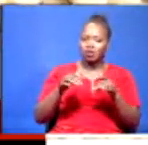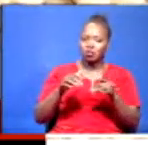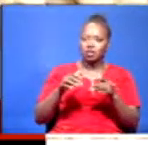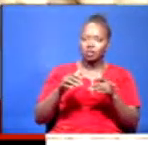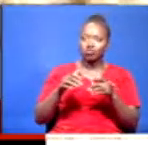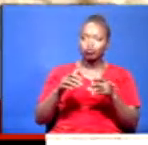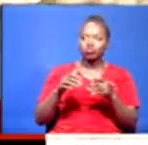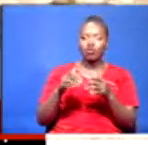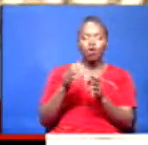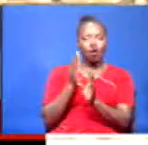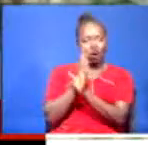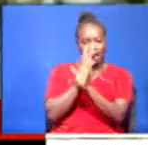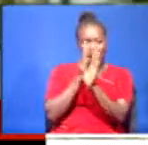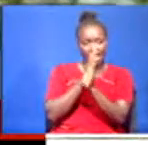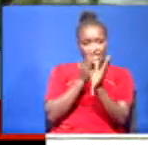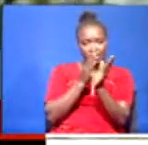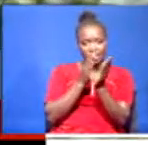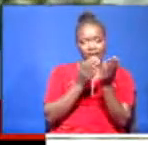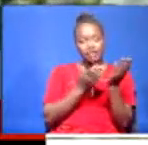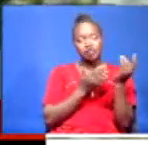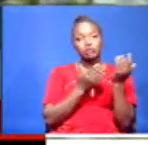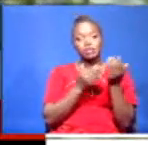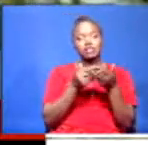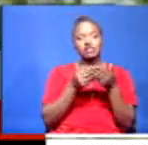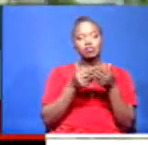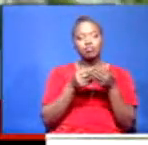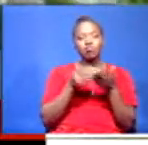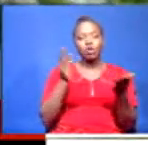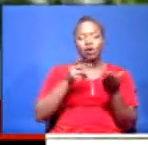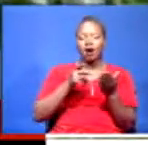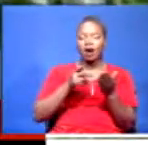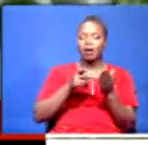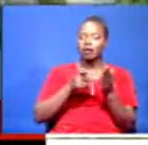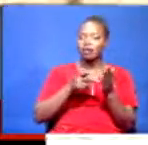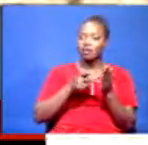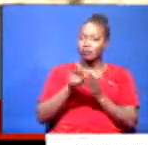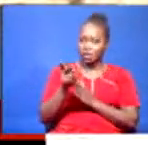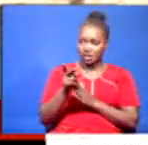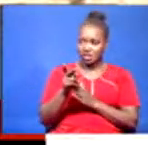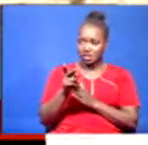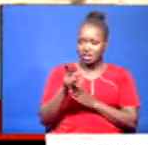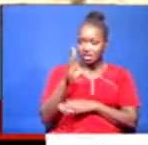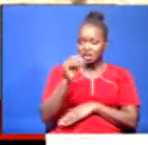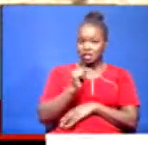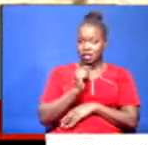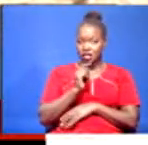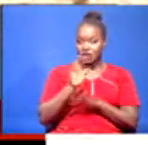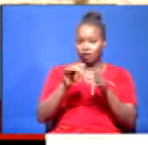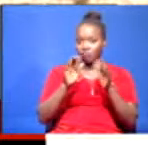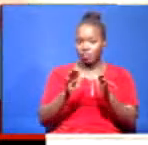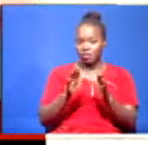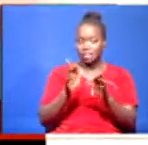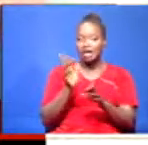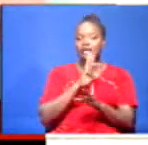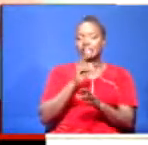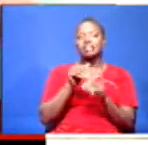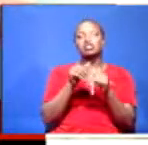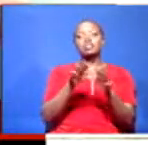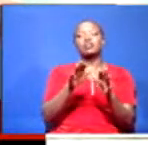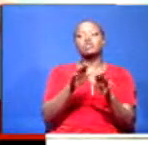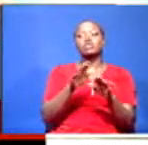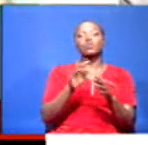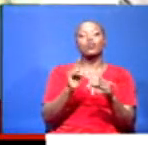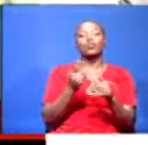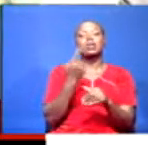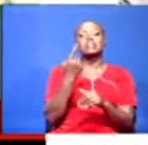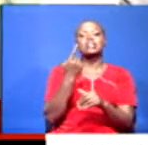produce anticipating a further increase in prices. The CS warned the farmers that they risk incurring losses once the prices